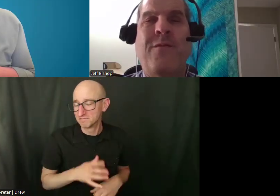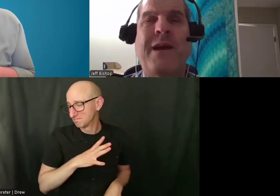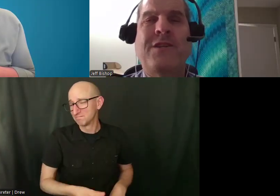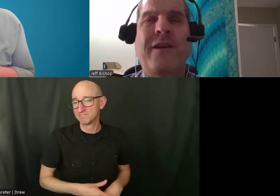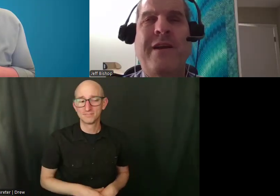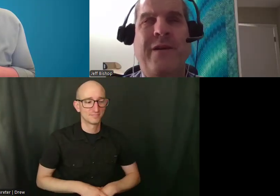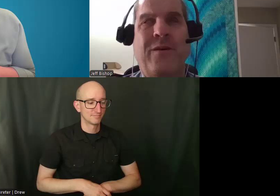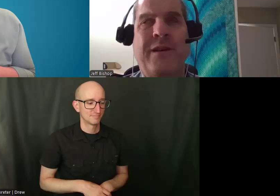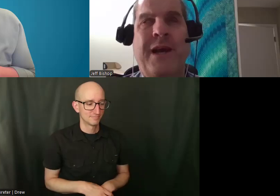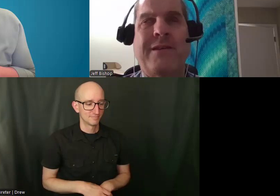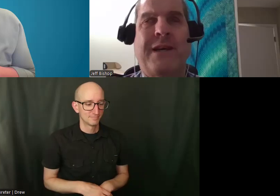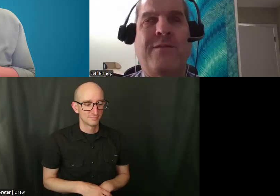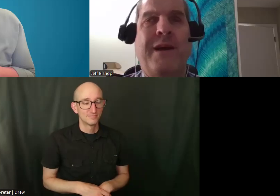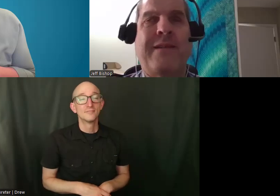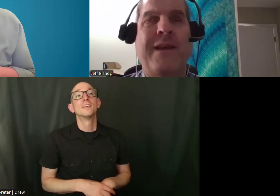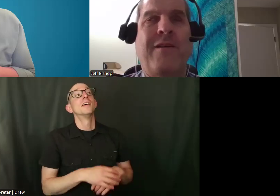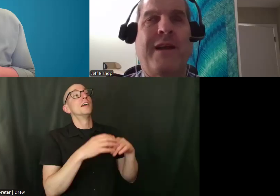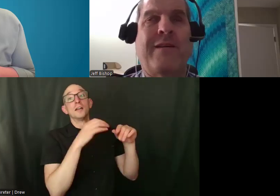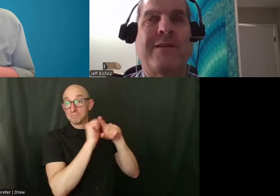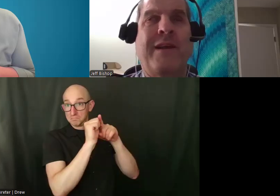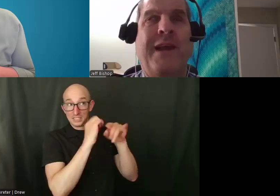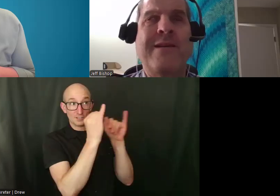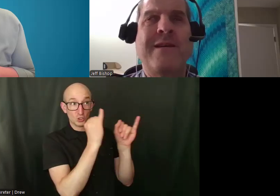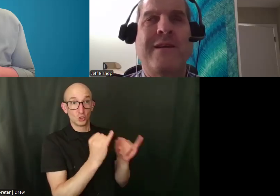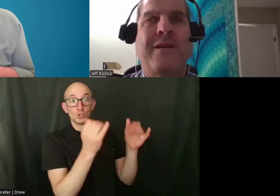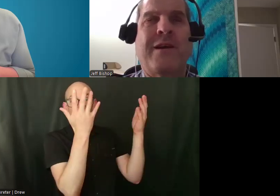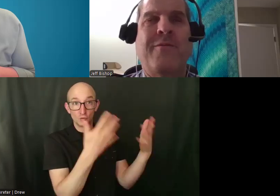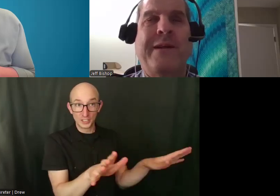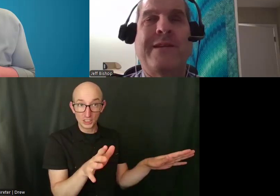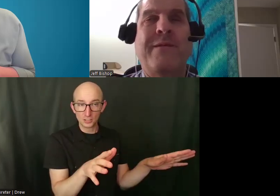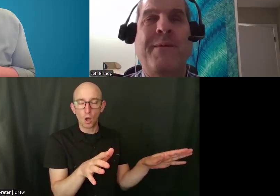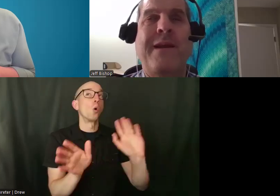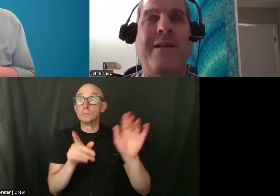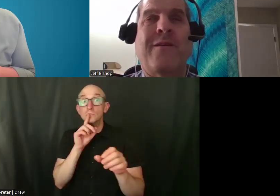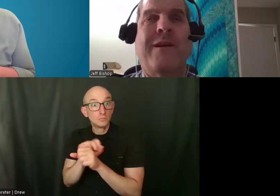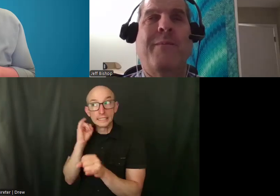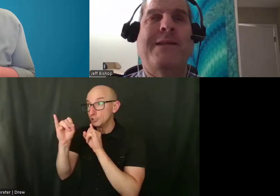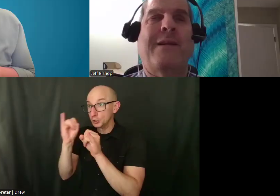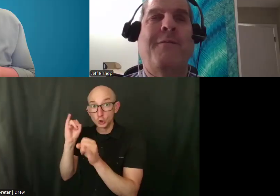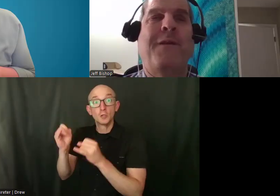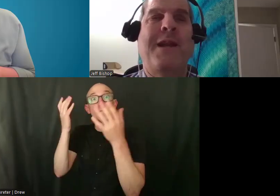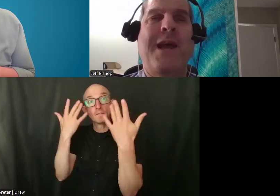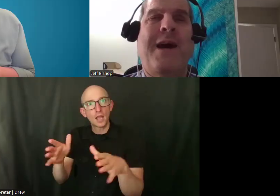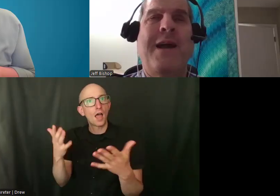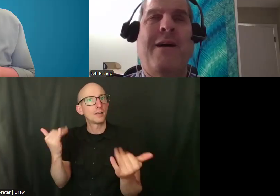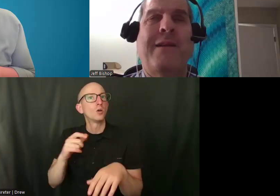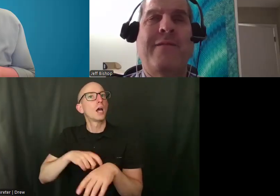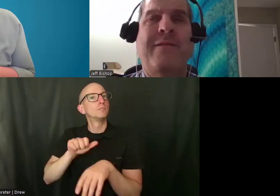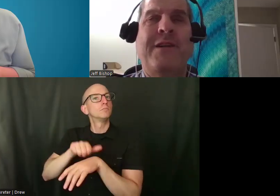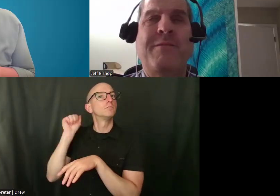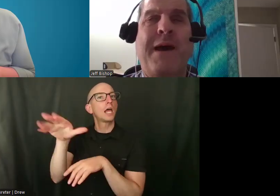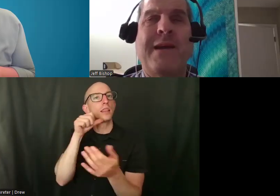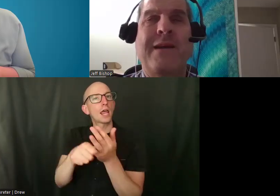Now you've had your interview, and now it's time to write a thank you letter. So again, you're going to rinse and repeat. You're going to basically feed AI all